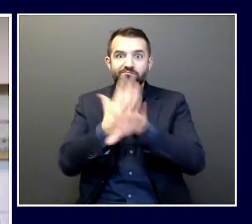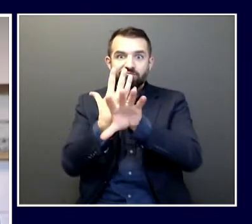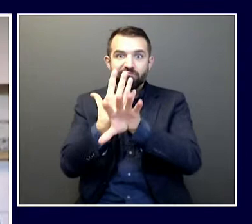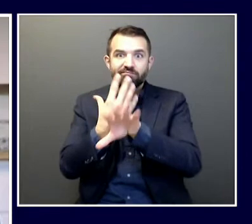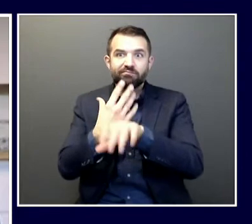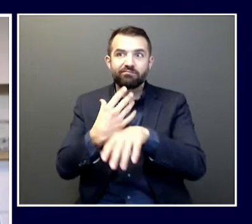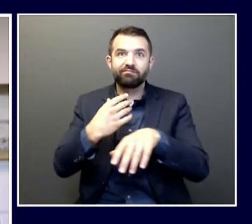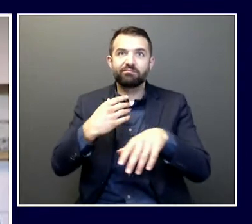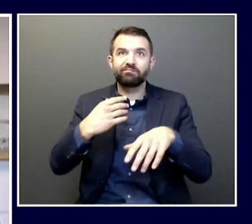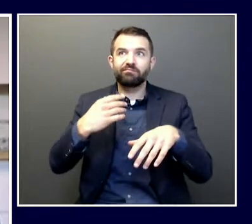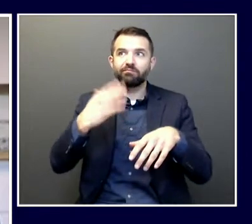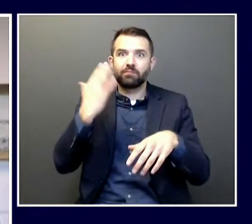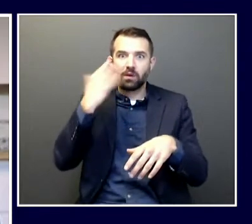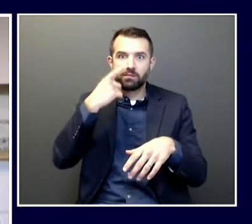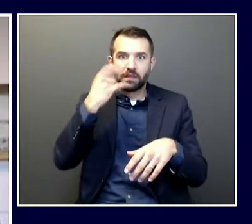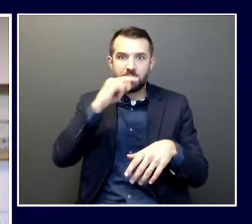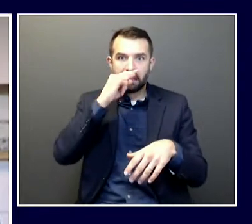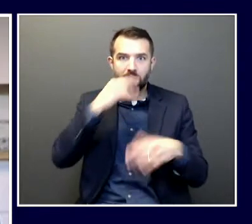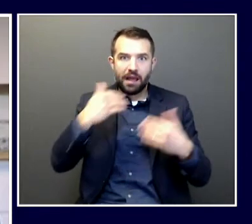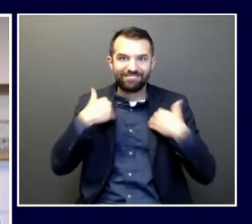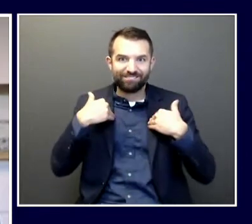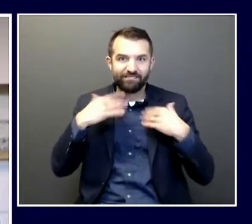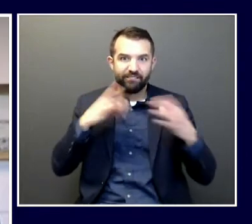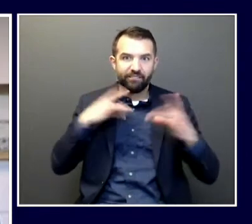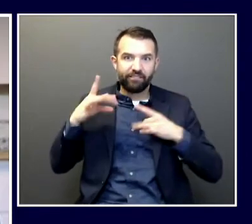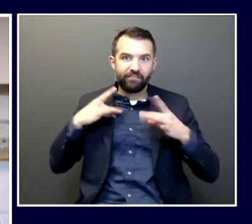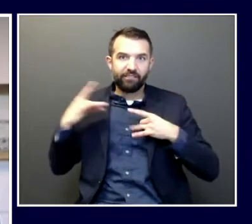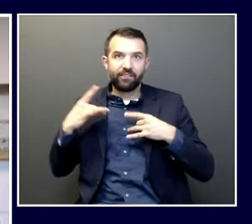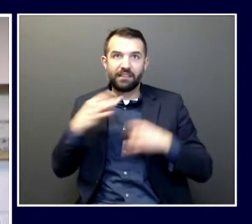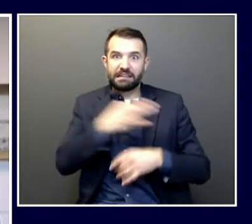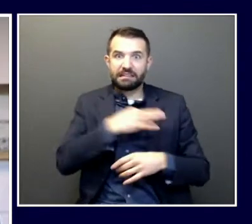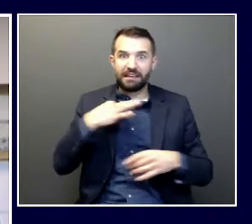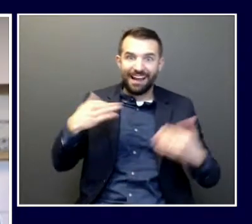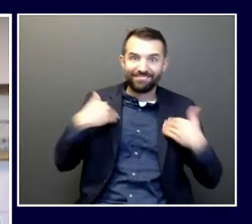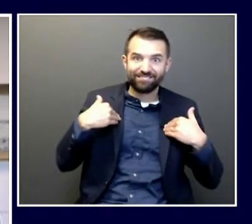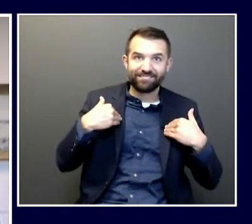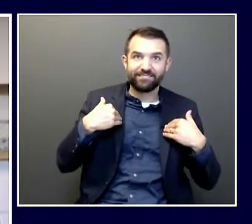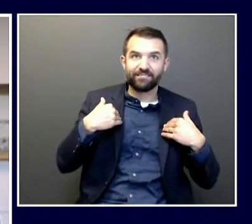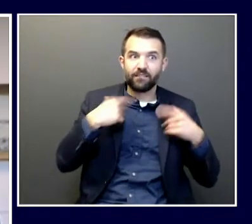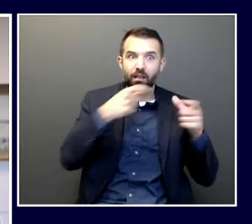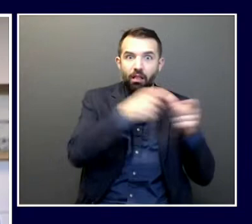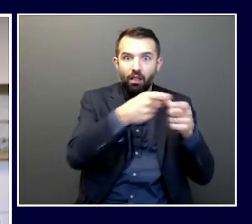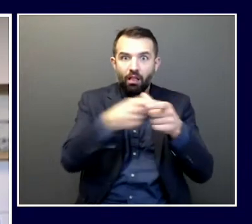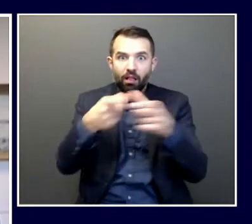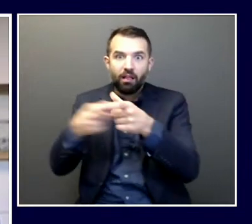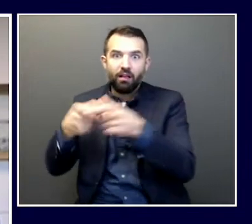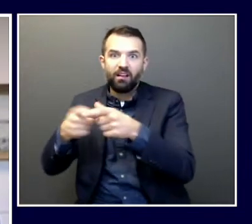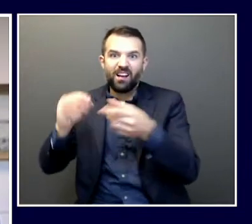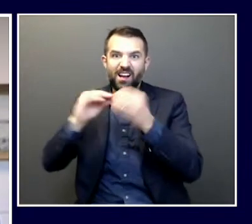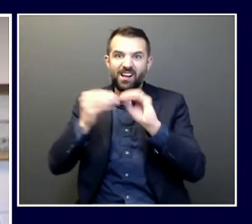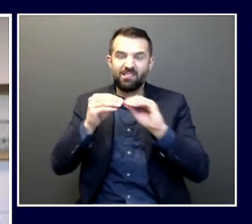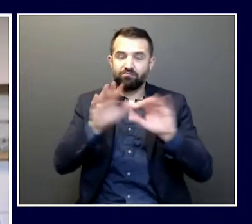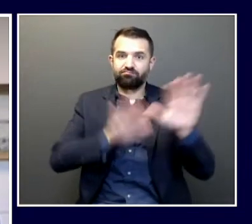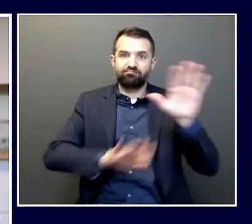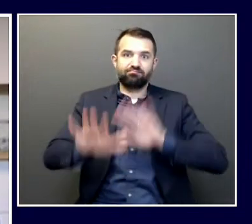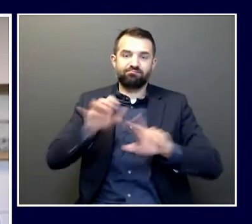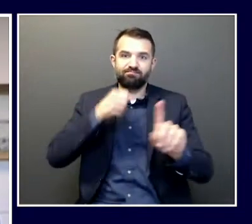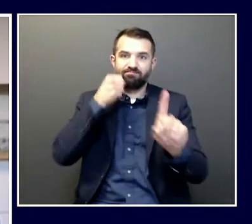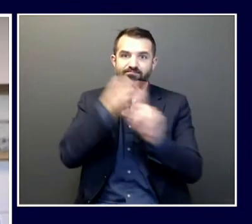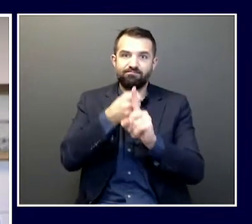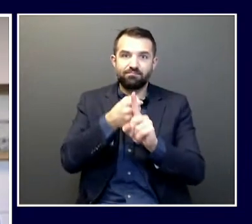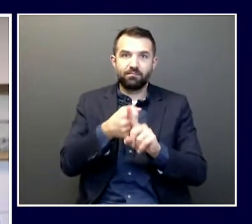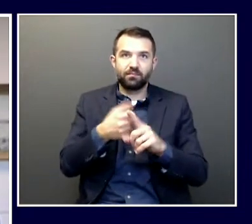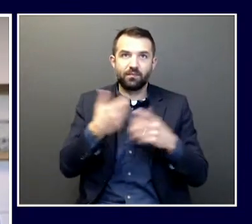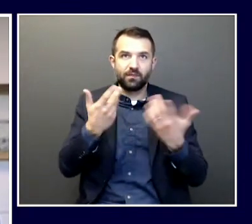getting infected or having to quarantine or isolate. We've seen this in a number of school districts already. I know that this is an interconnected issue, as you